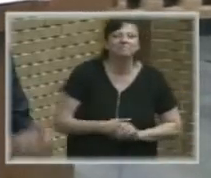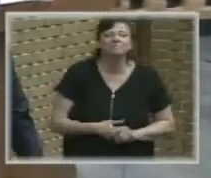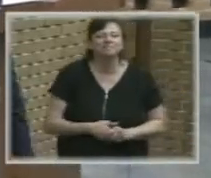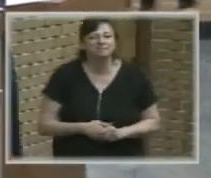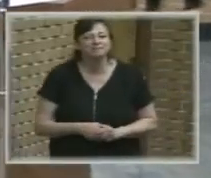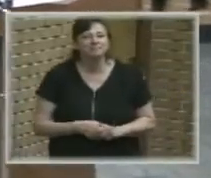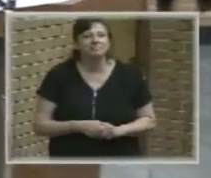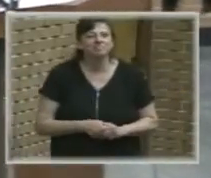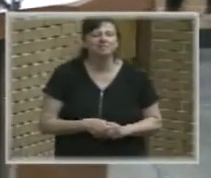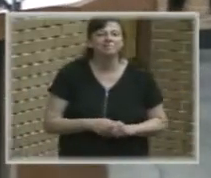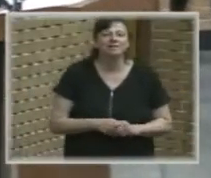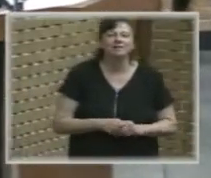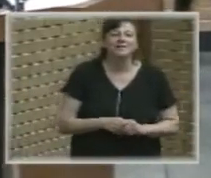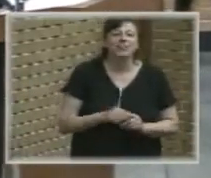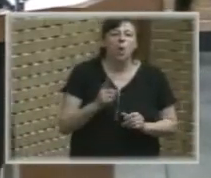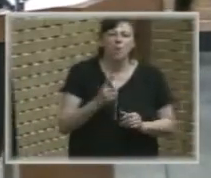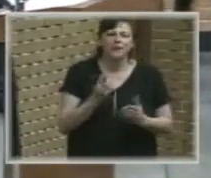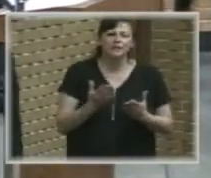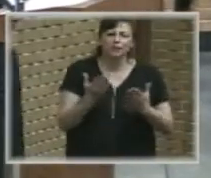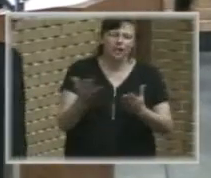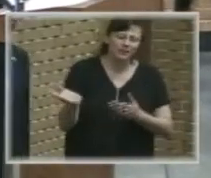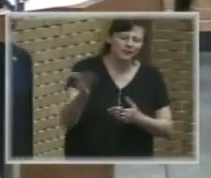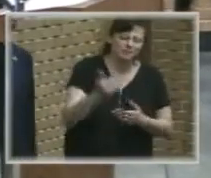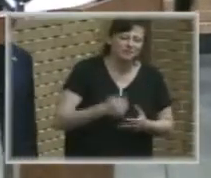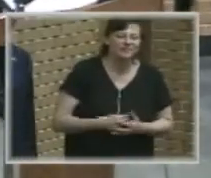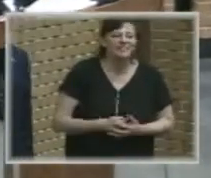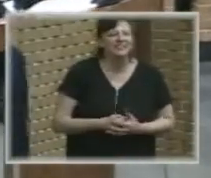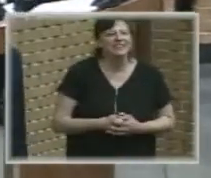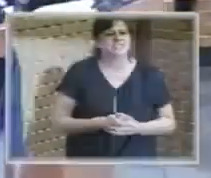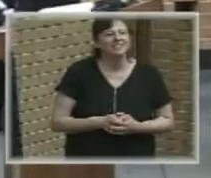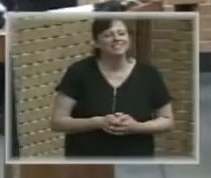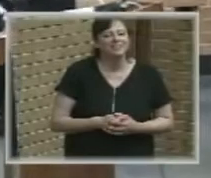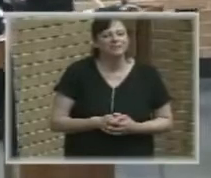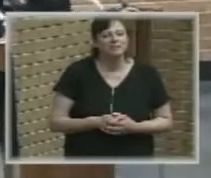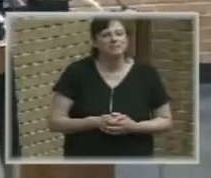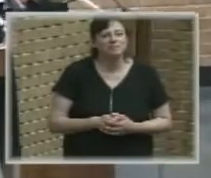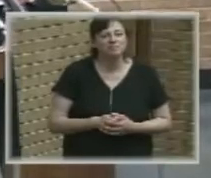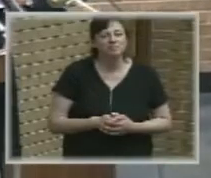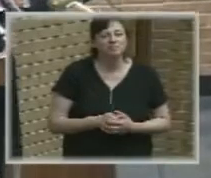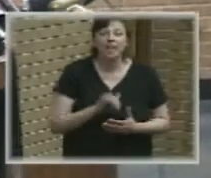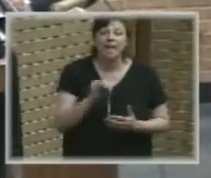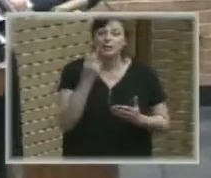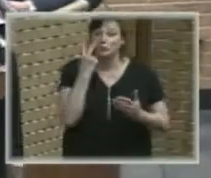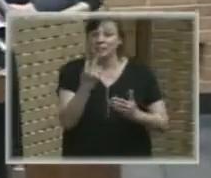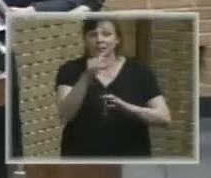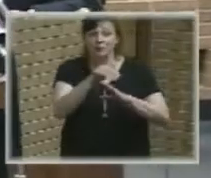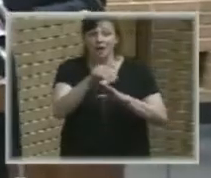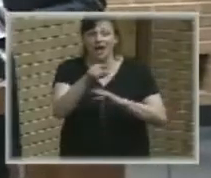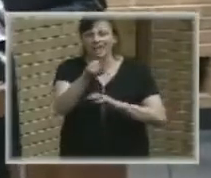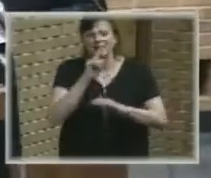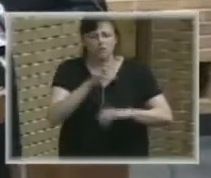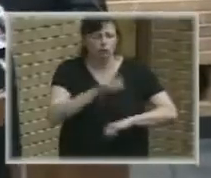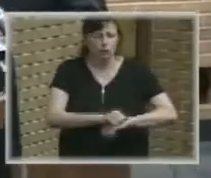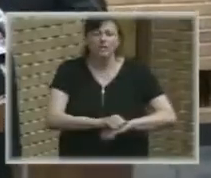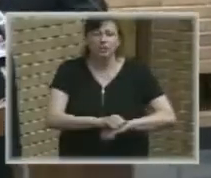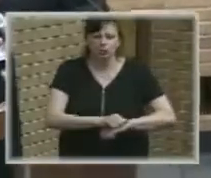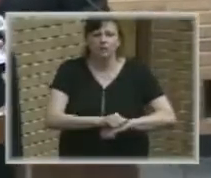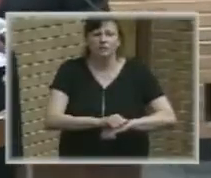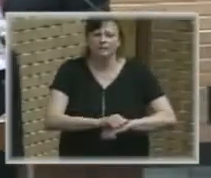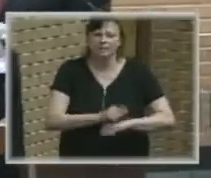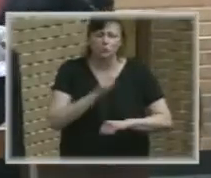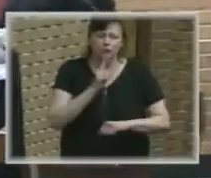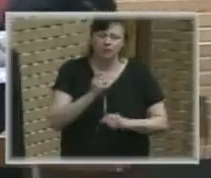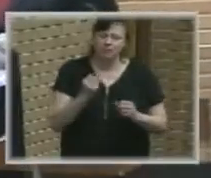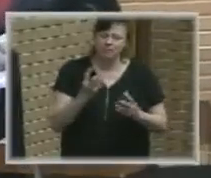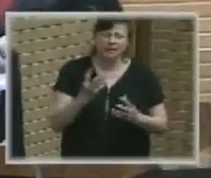It was only a suggestion that you join me at the podium. So, as you see tonight, this is a tradition that is steeped. It